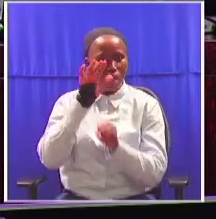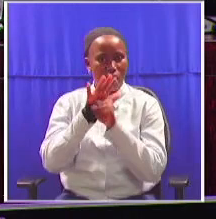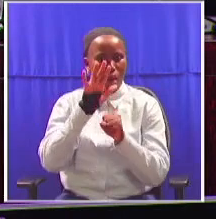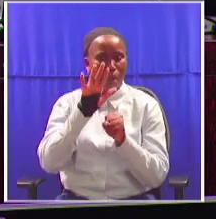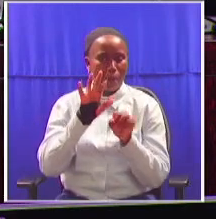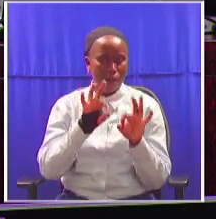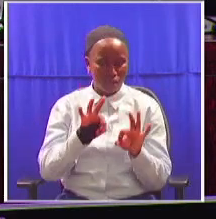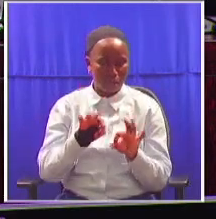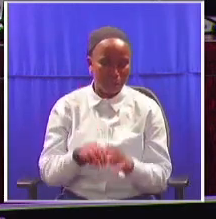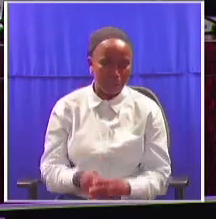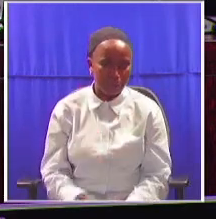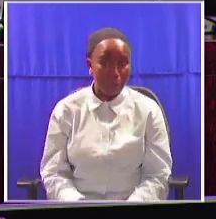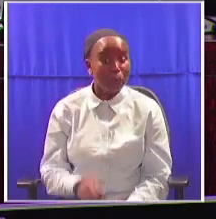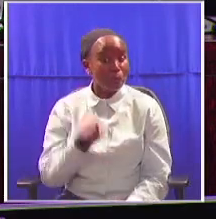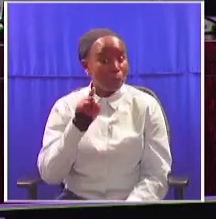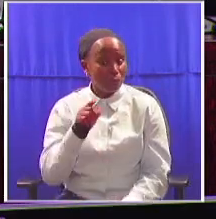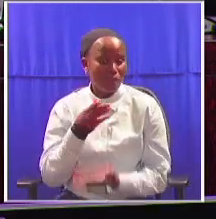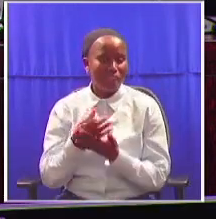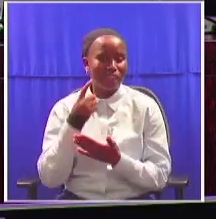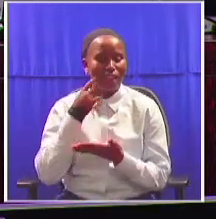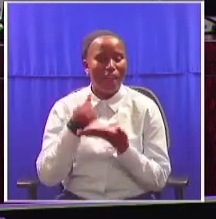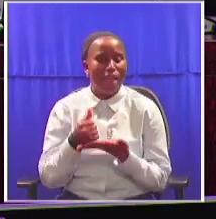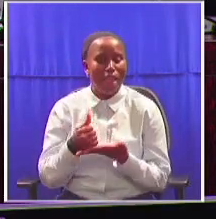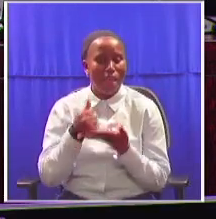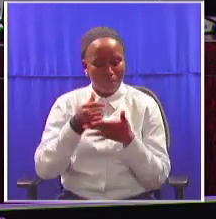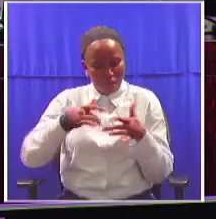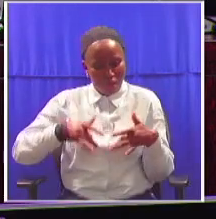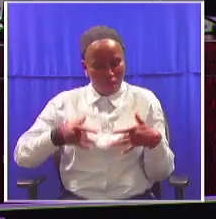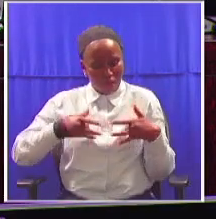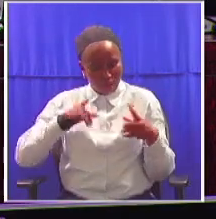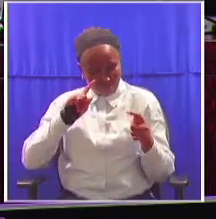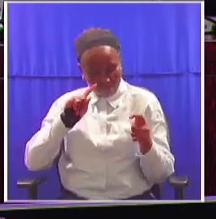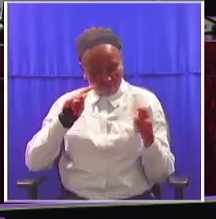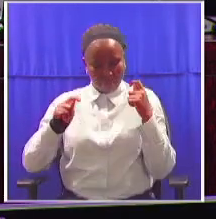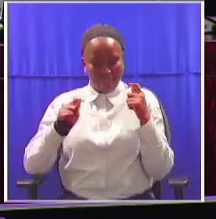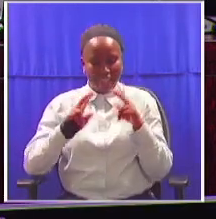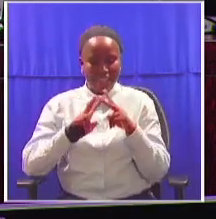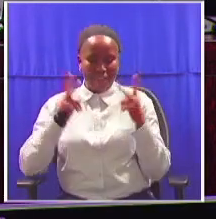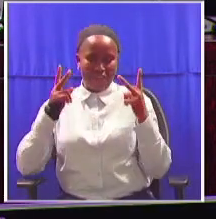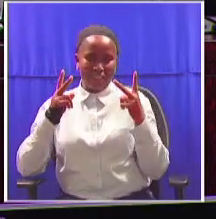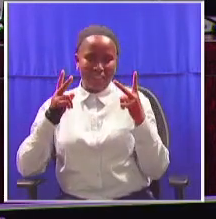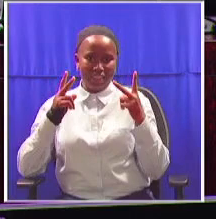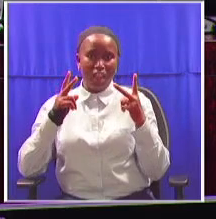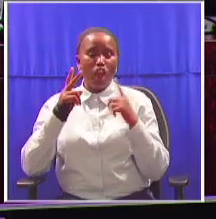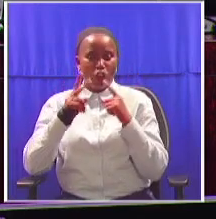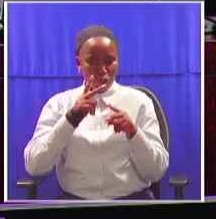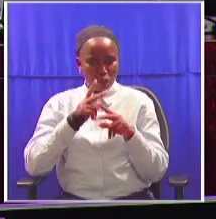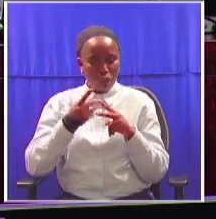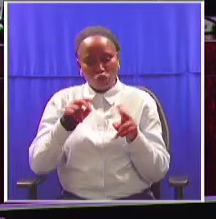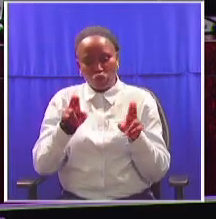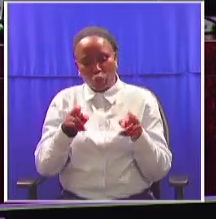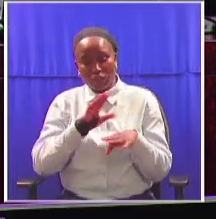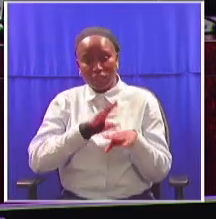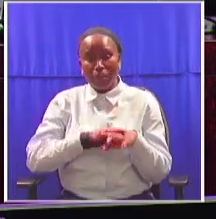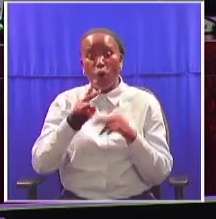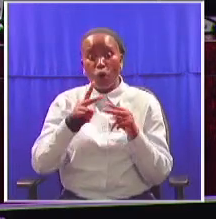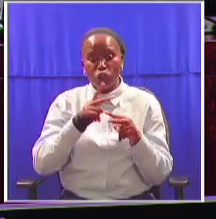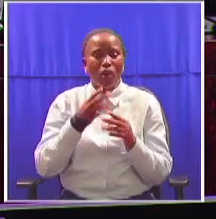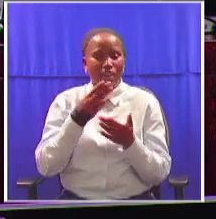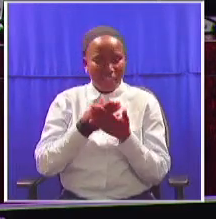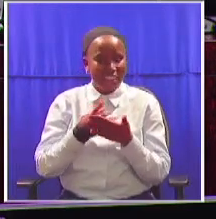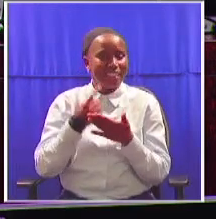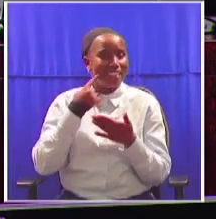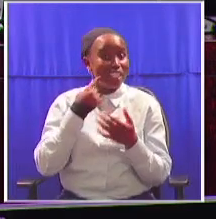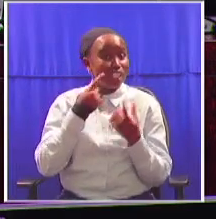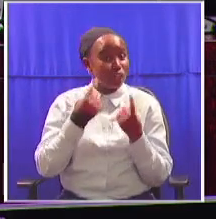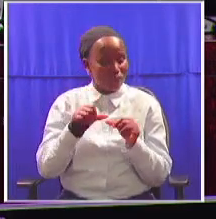a difference in the short term and that will also lay the basis for sustainable progress into